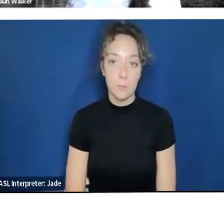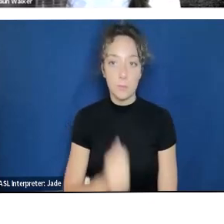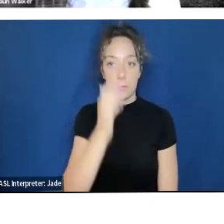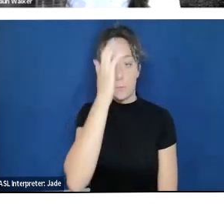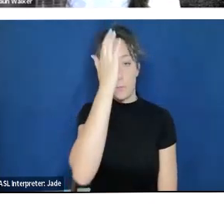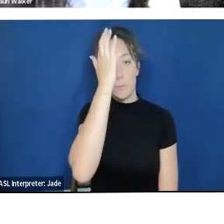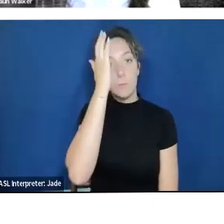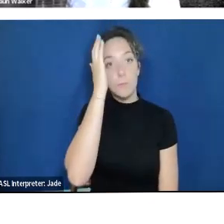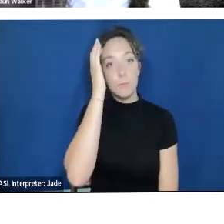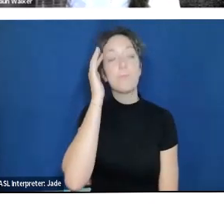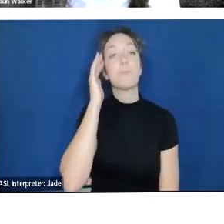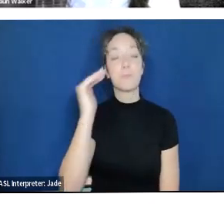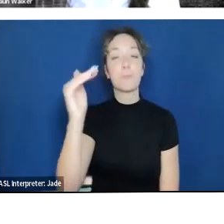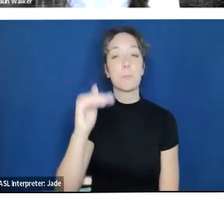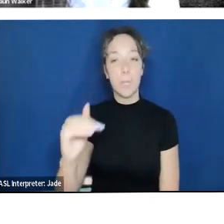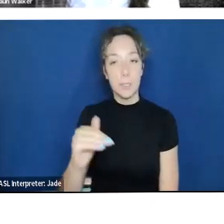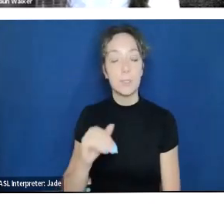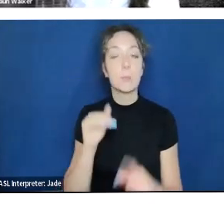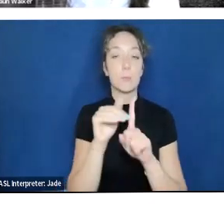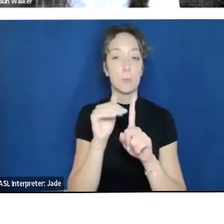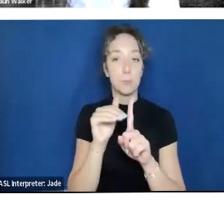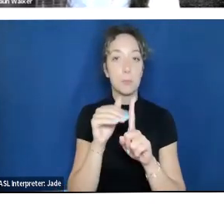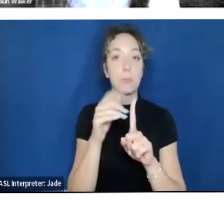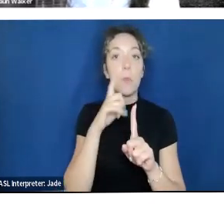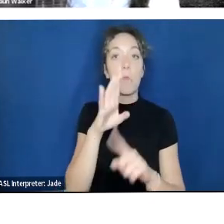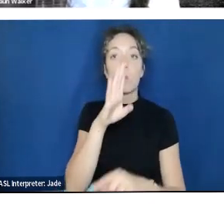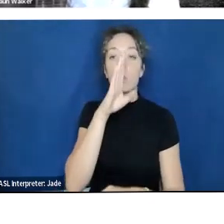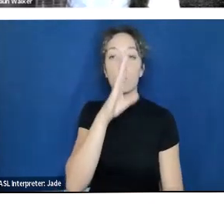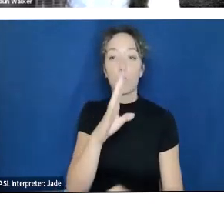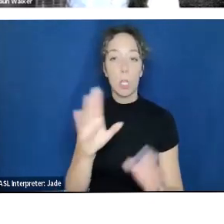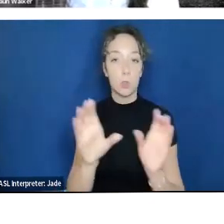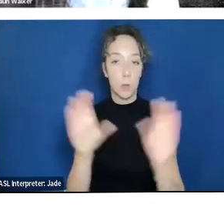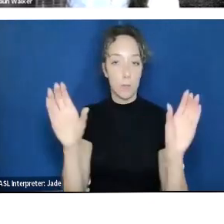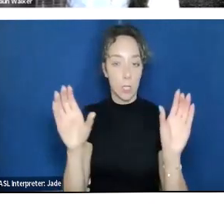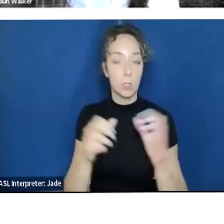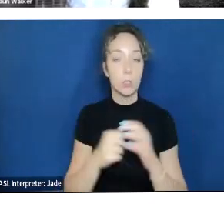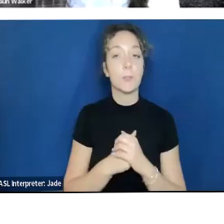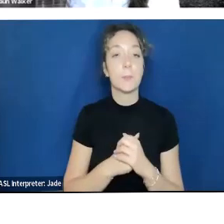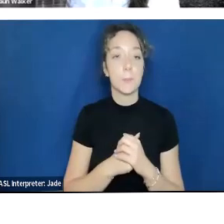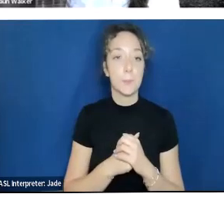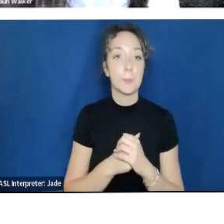Next, as a reminder, is for direct certification.